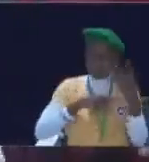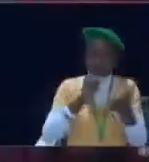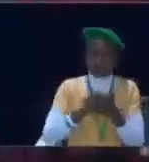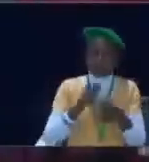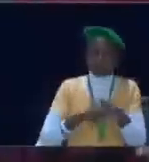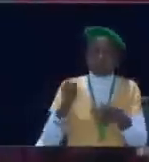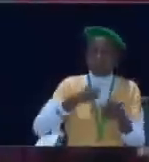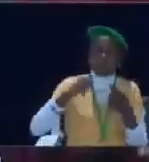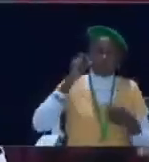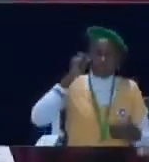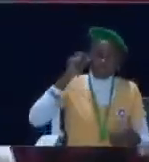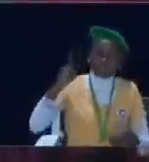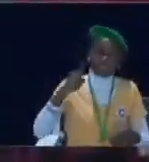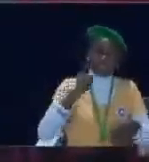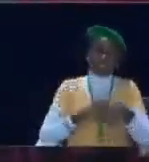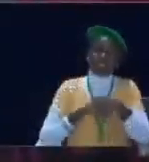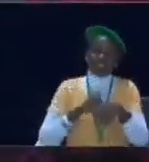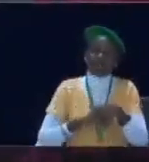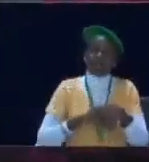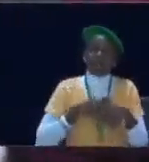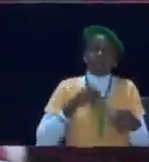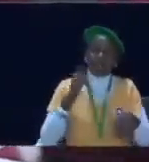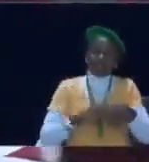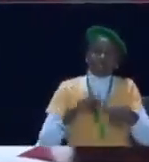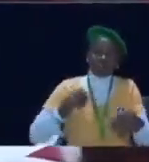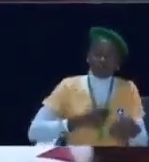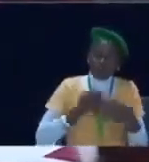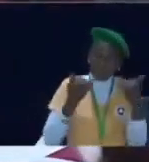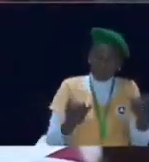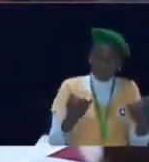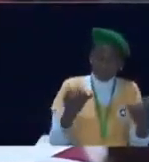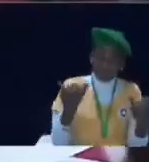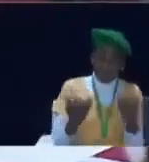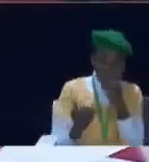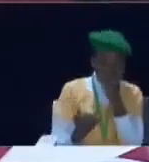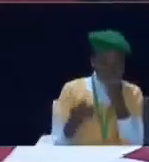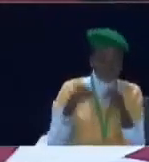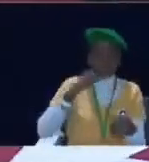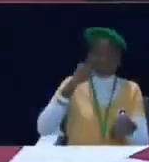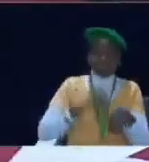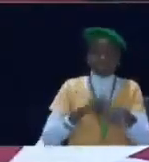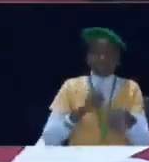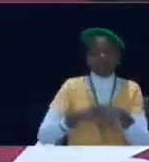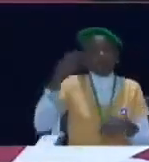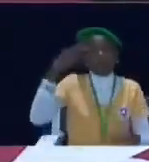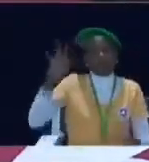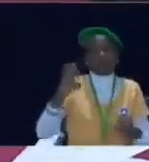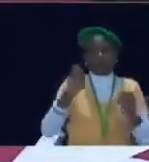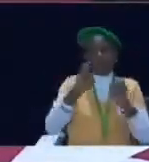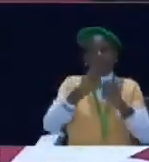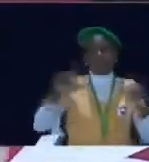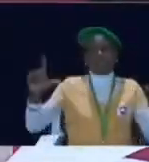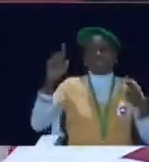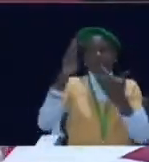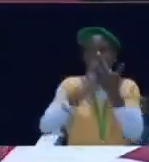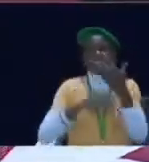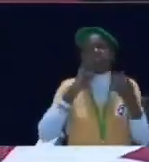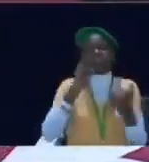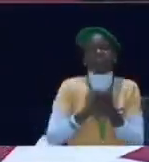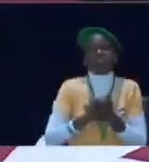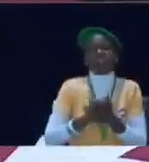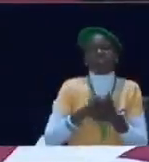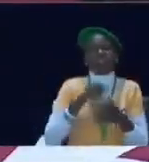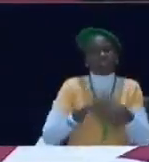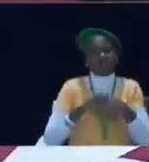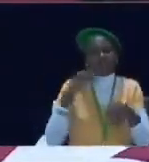need to understand the time. And the time we are in right now is the time of enlargement. It's the time